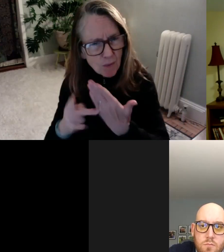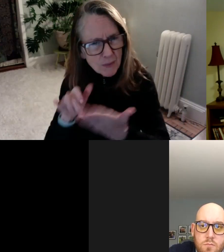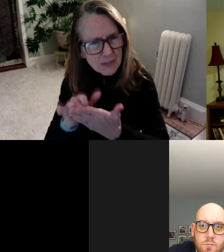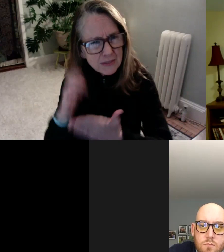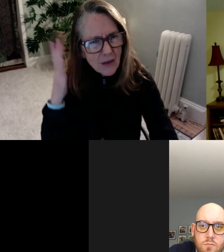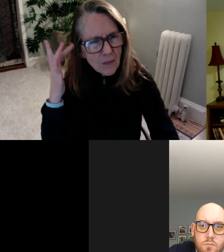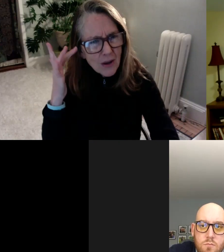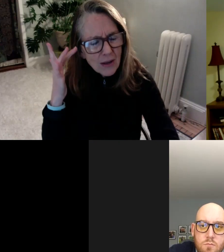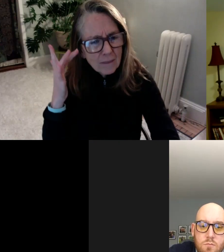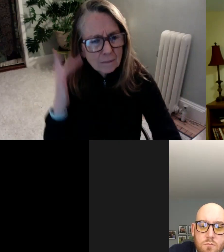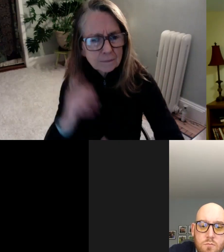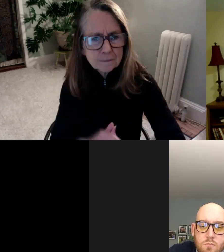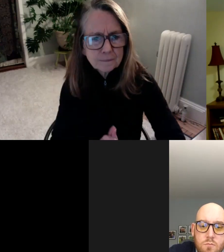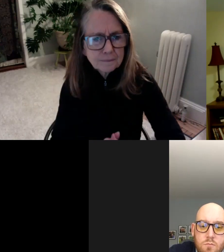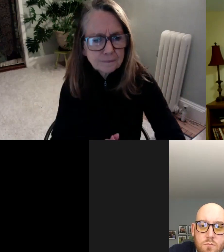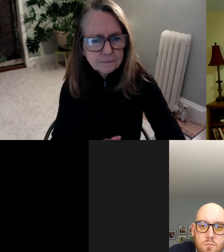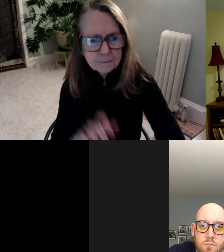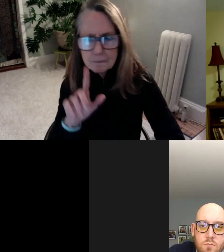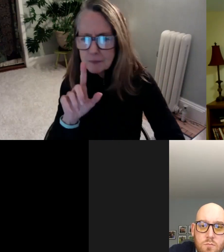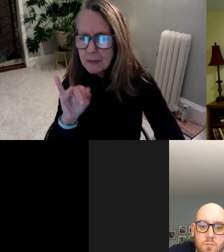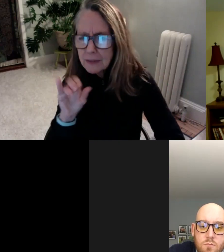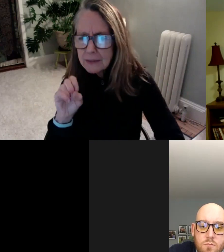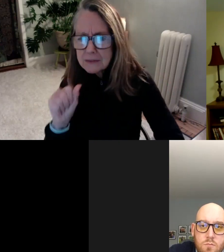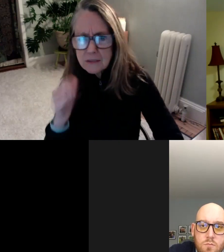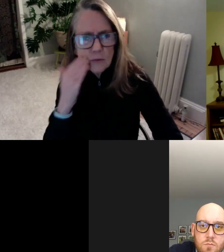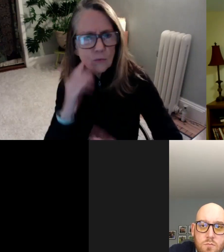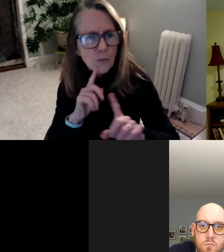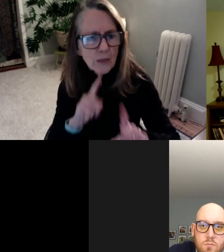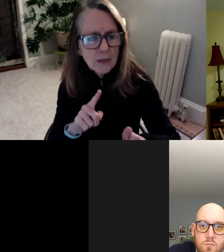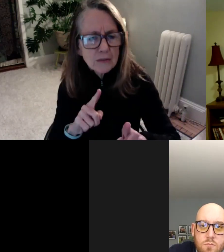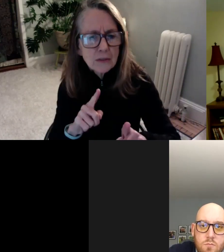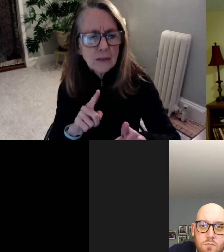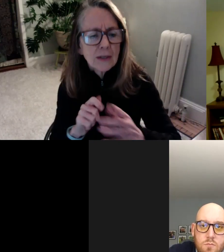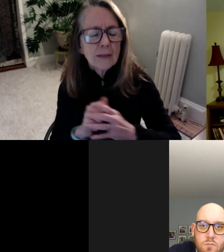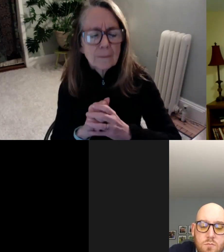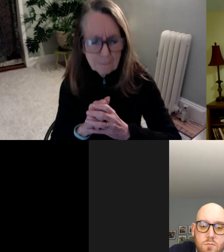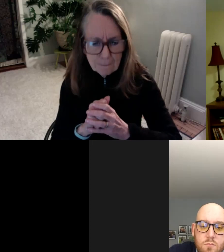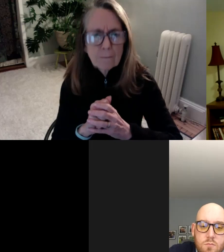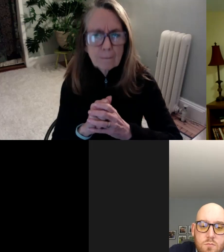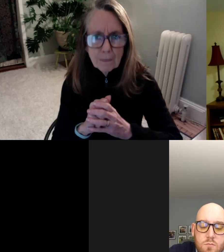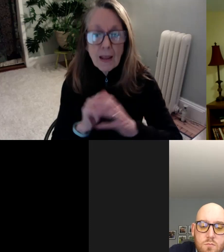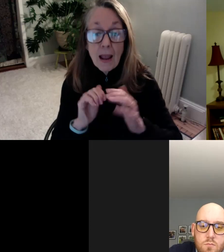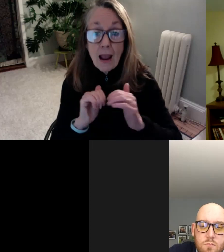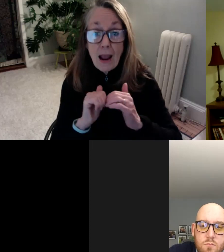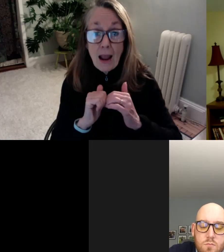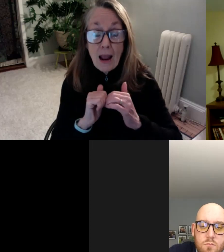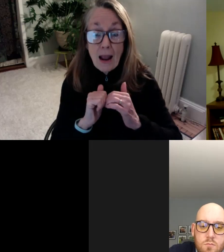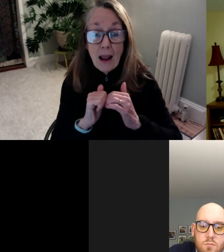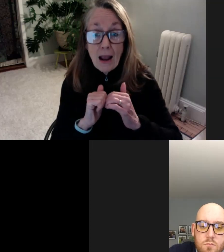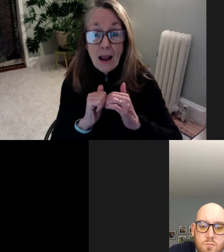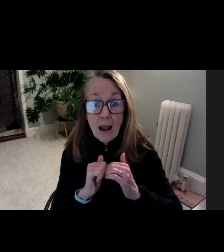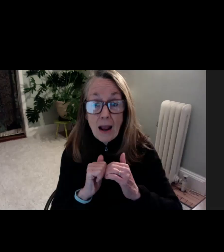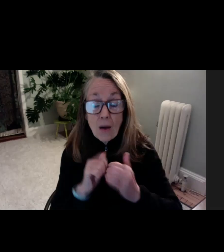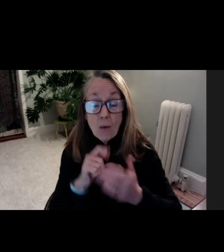Lisa, do you happen to know that? Yes. So how there is part of what's called